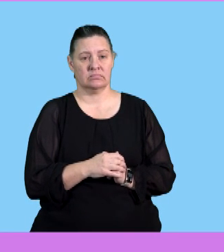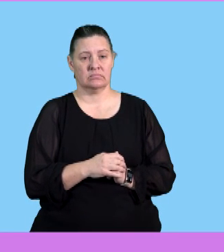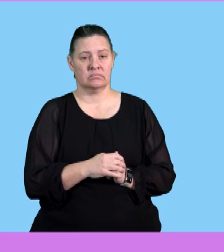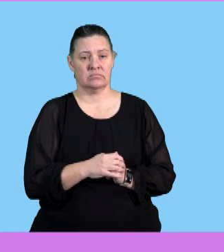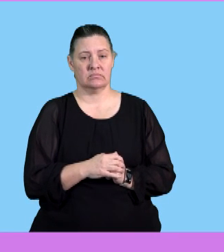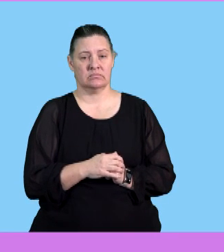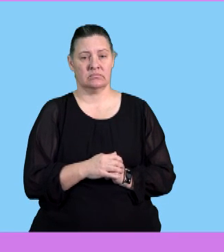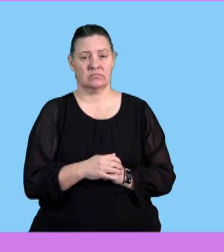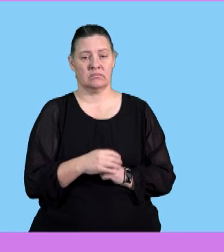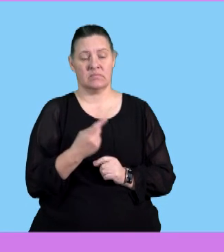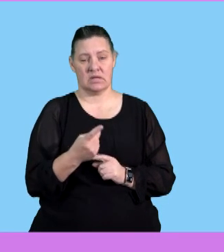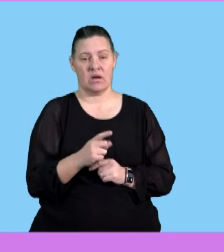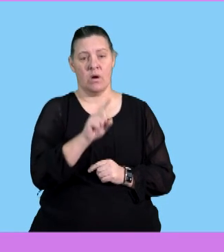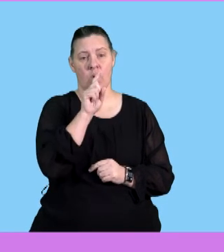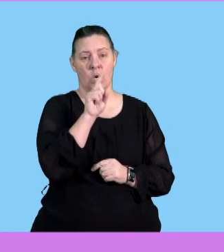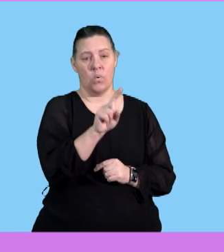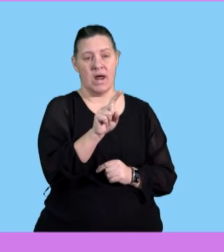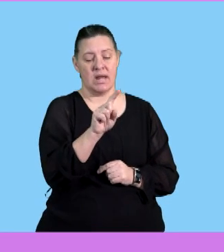let us multiply